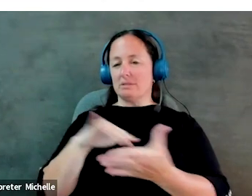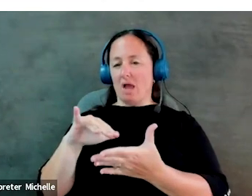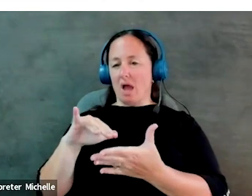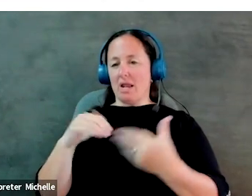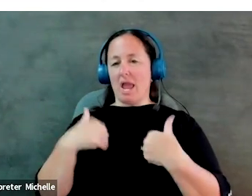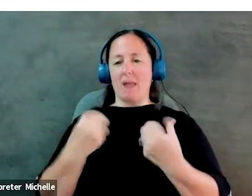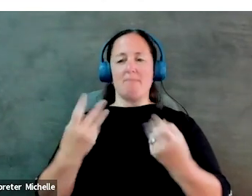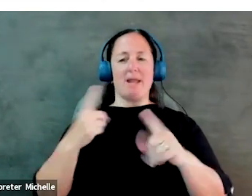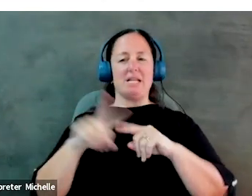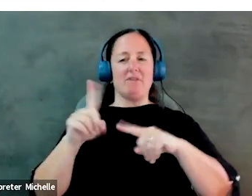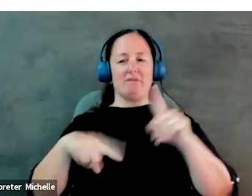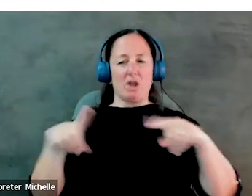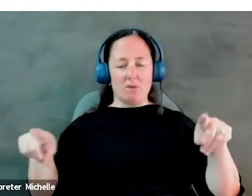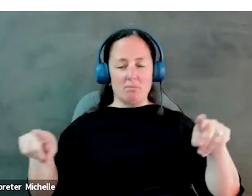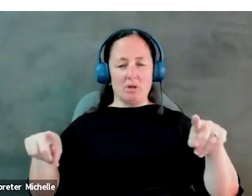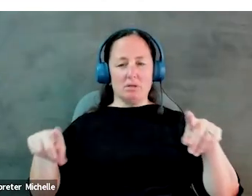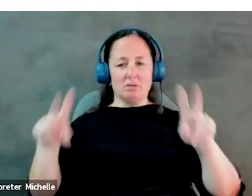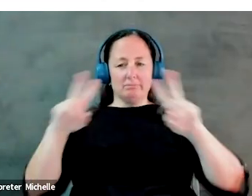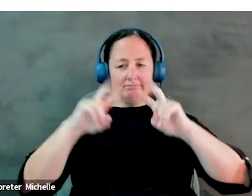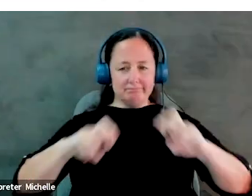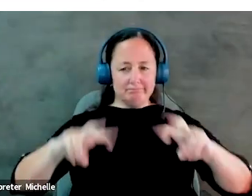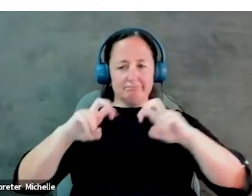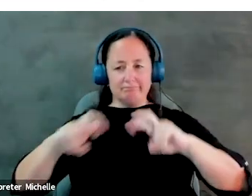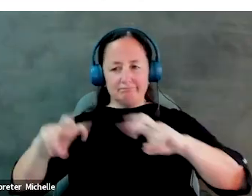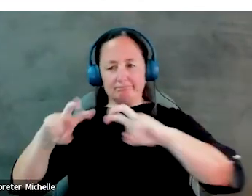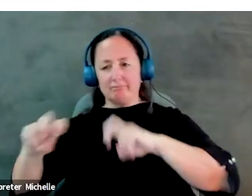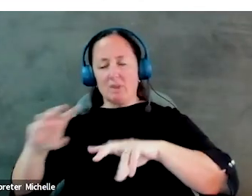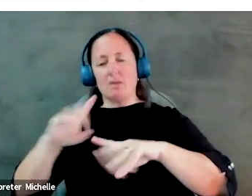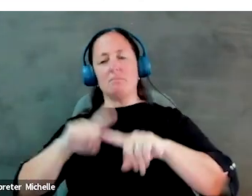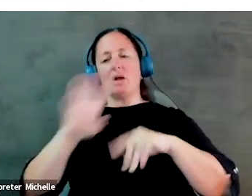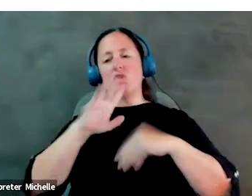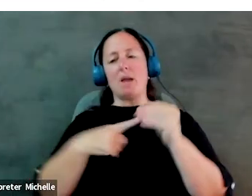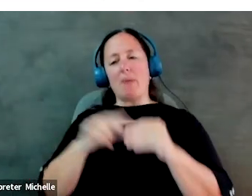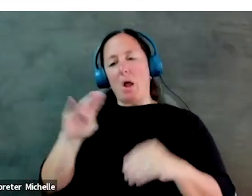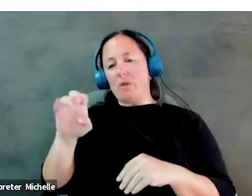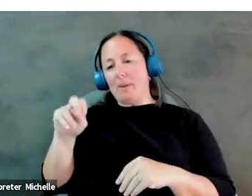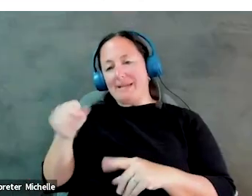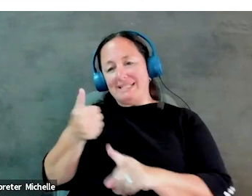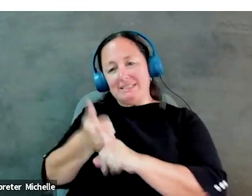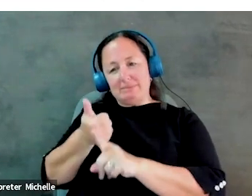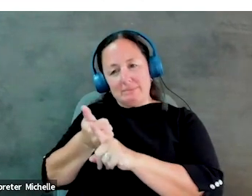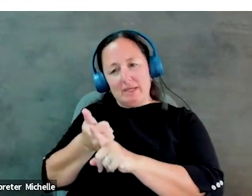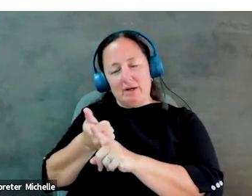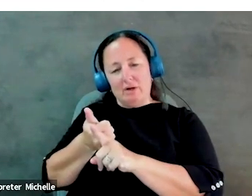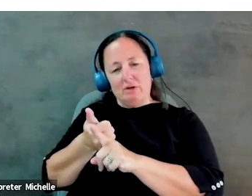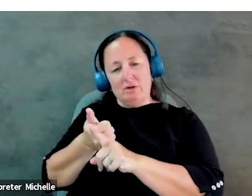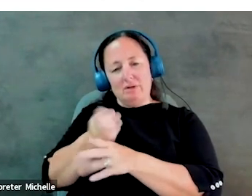study grabbed all of the possible variables and looked at them. But when we talk about the beans, the main